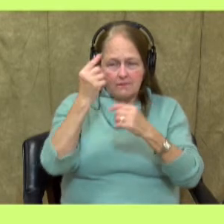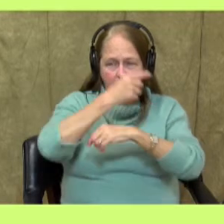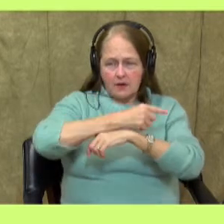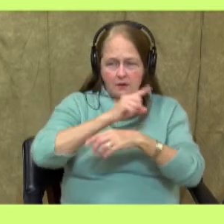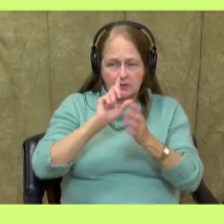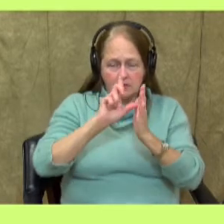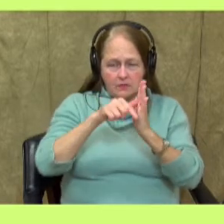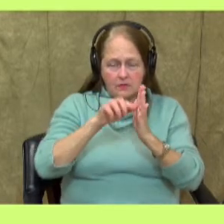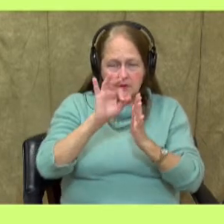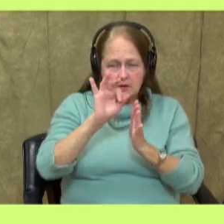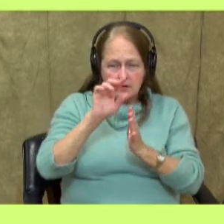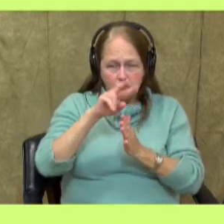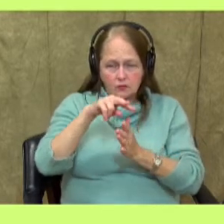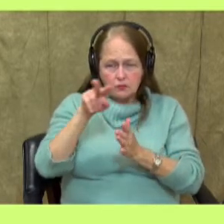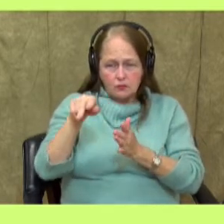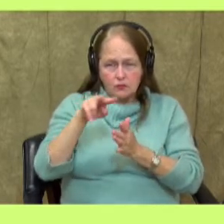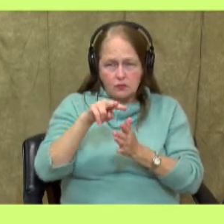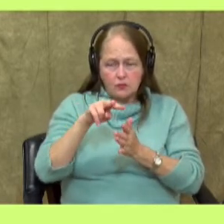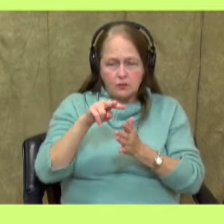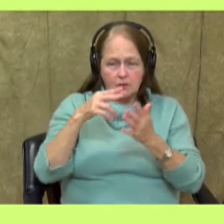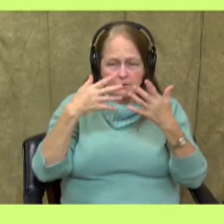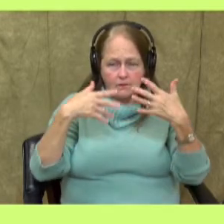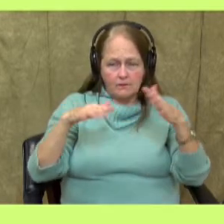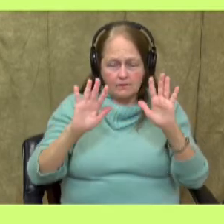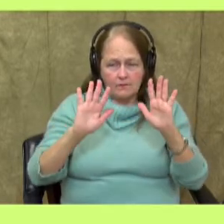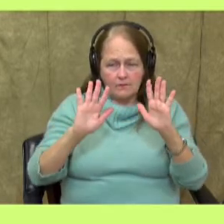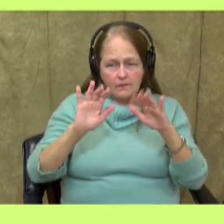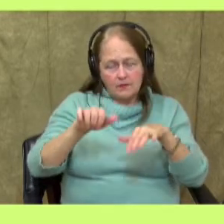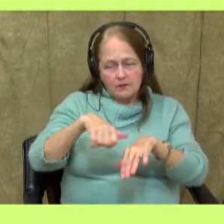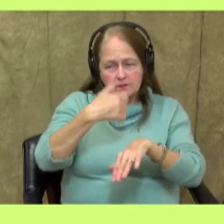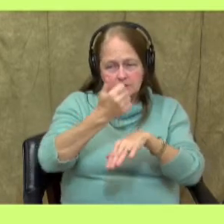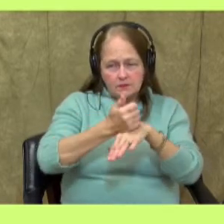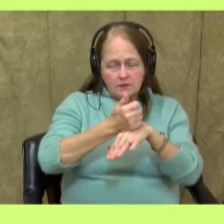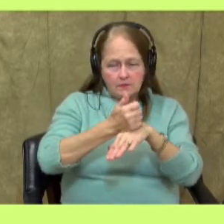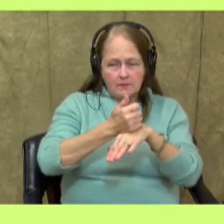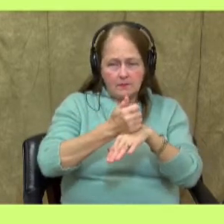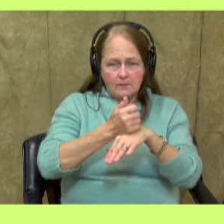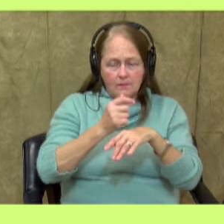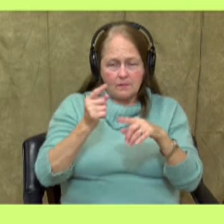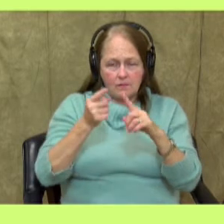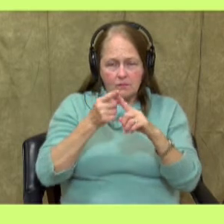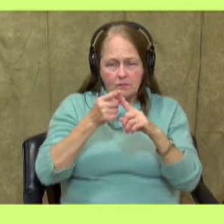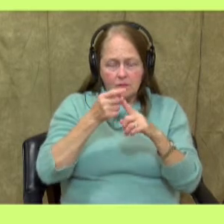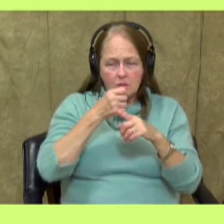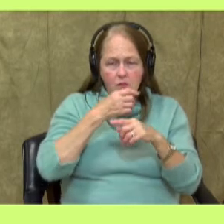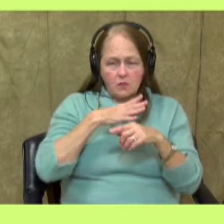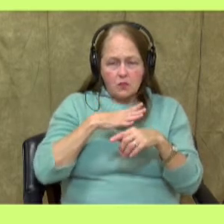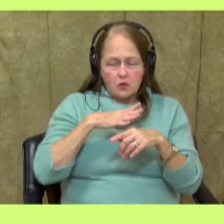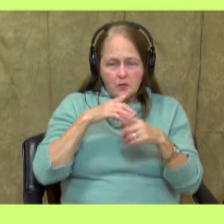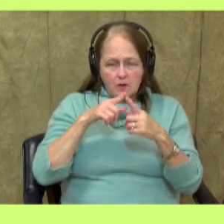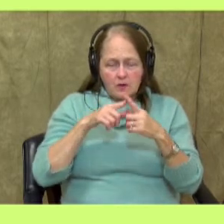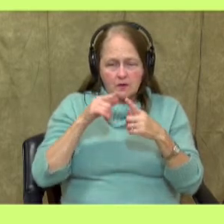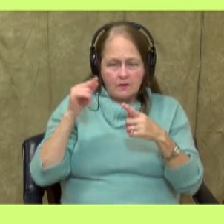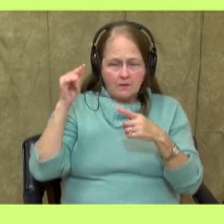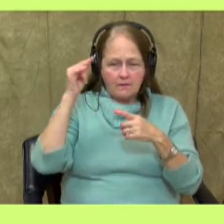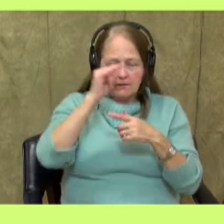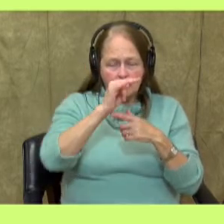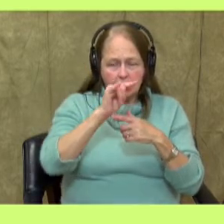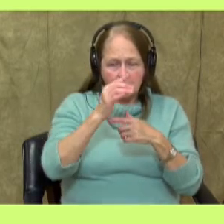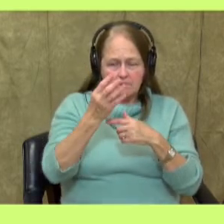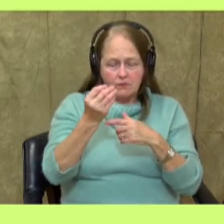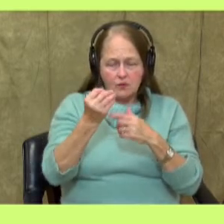by 1922, she was already setting records. She became the first woman to fly to an altitude